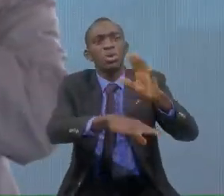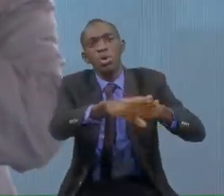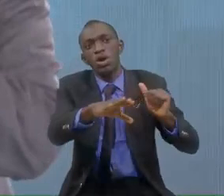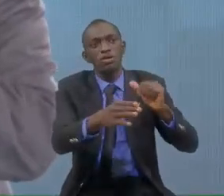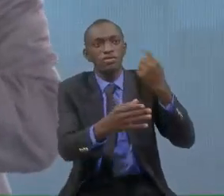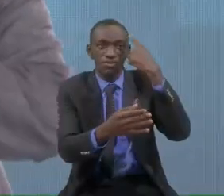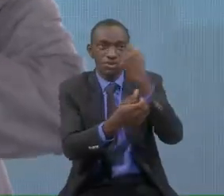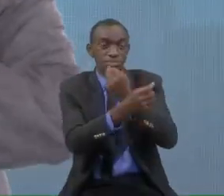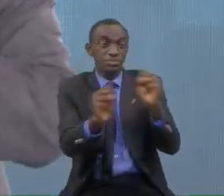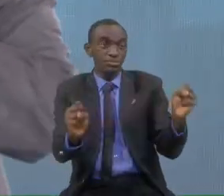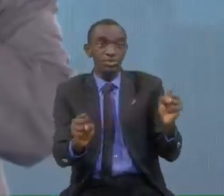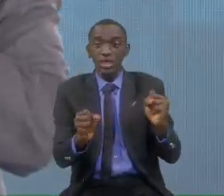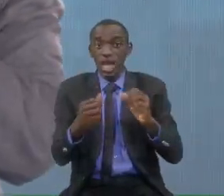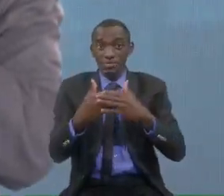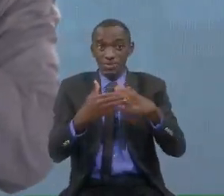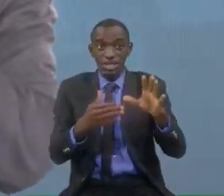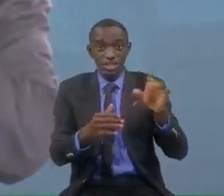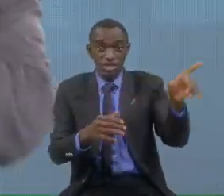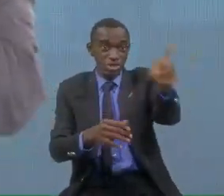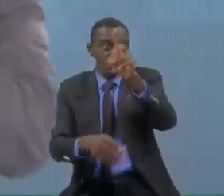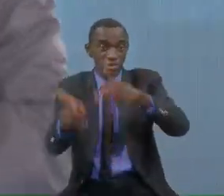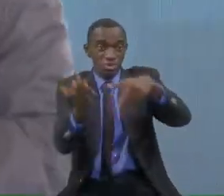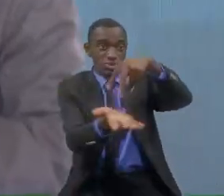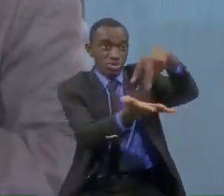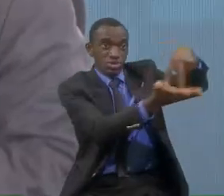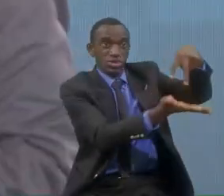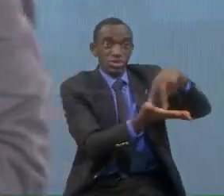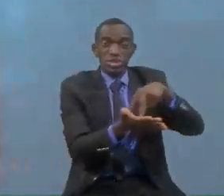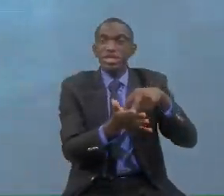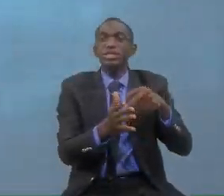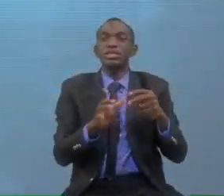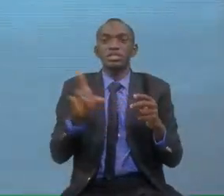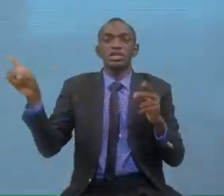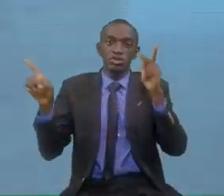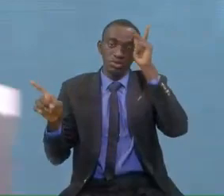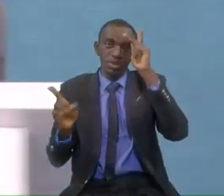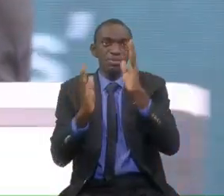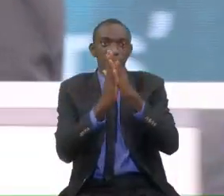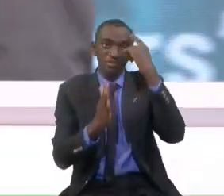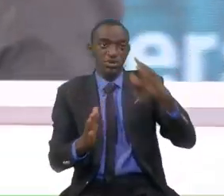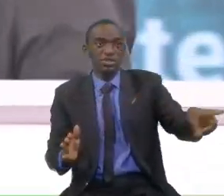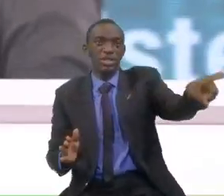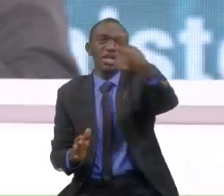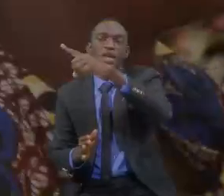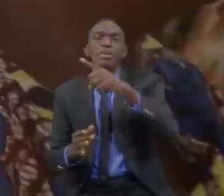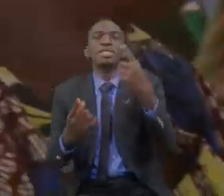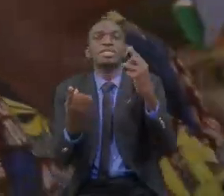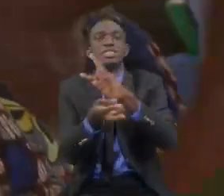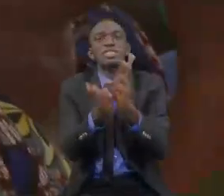with them the sinner's prayer, prayer of repentance. Everybody say, praise the Lord.